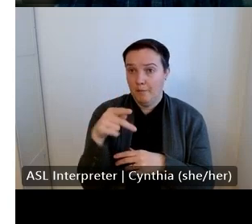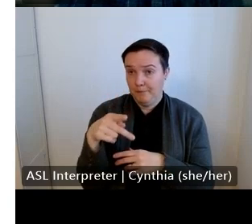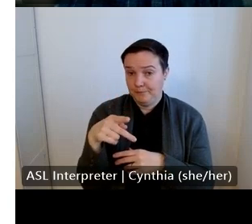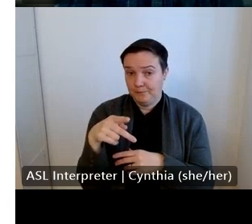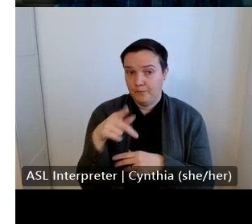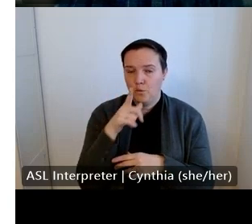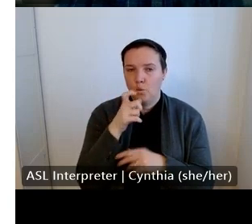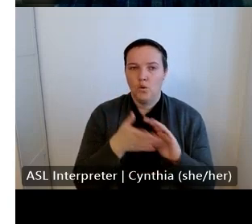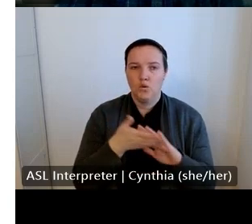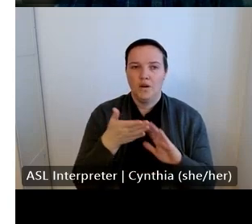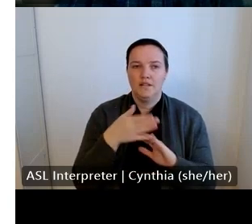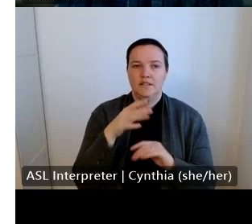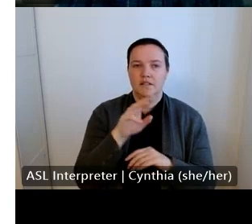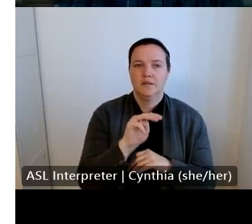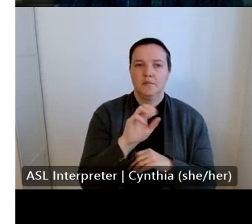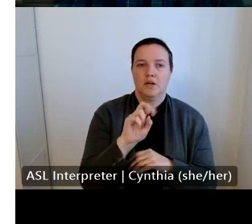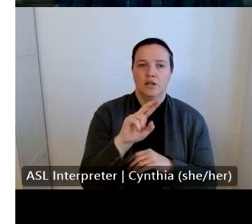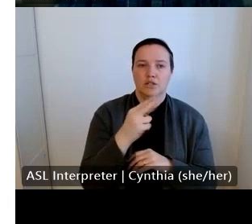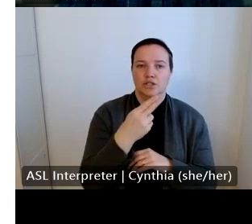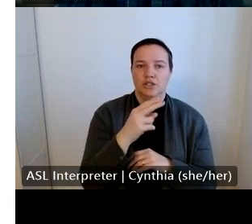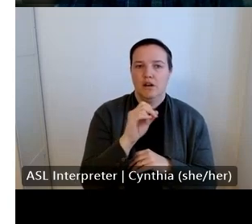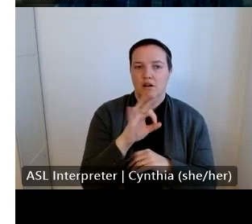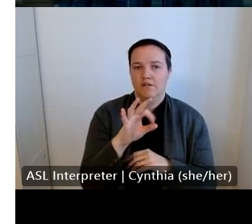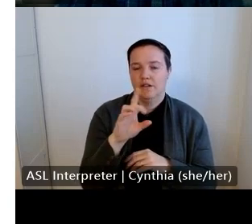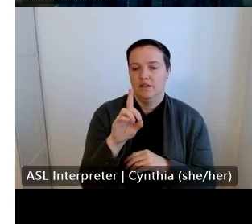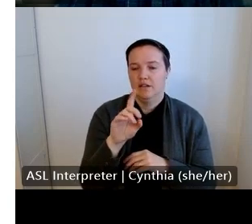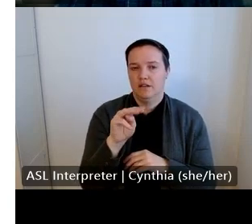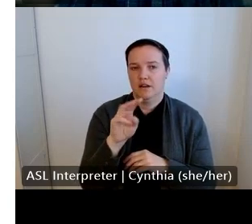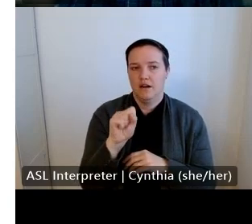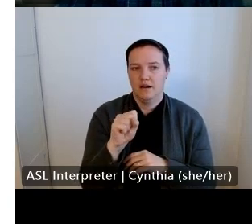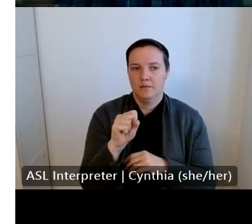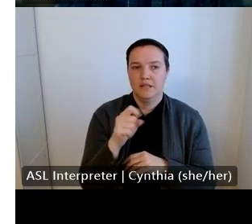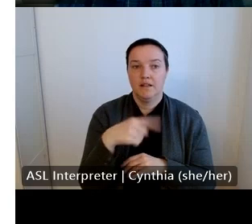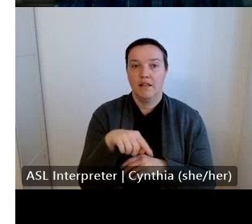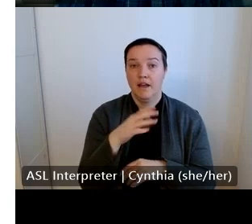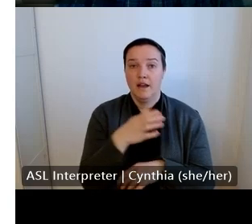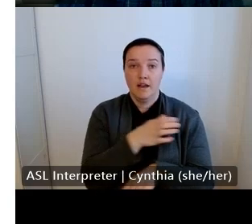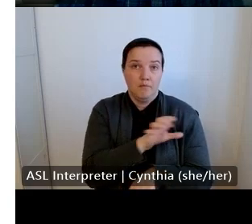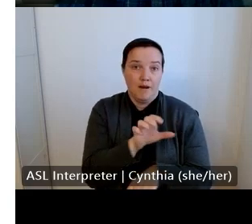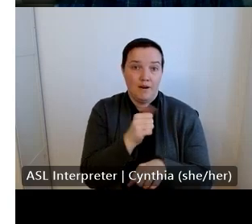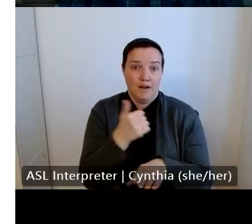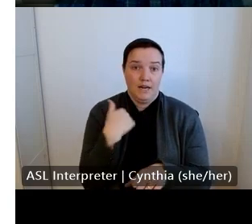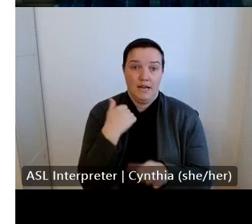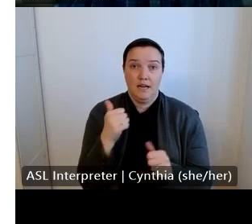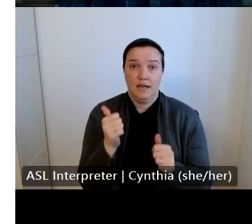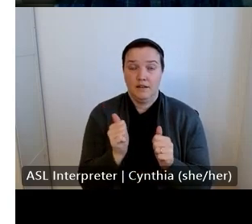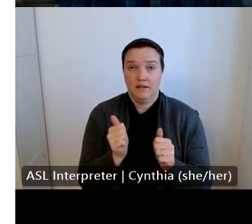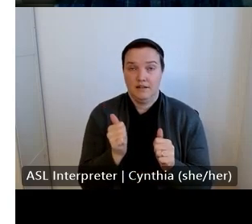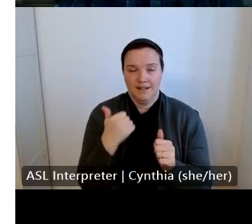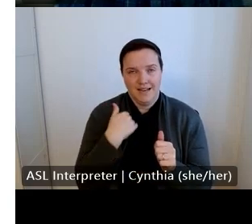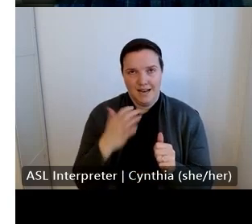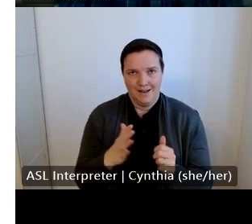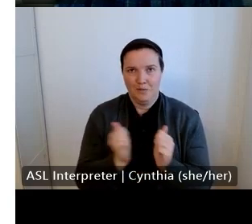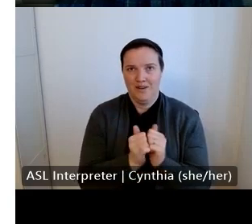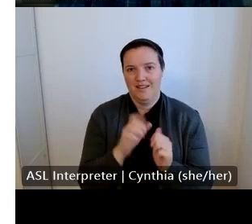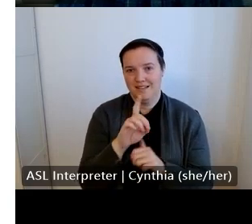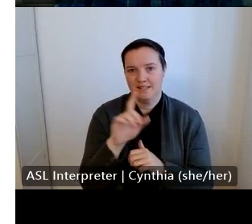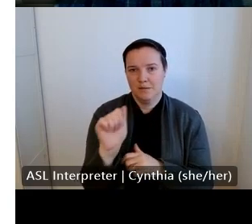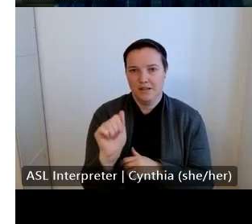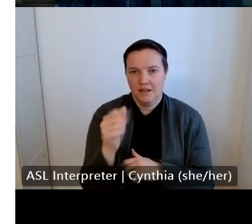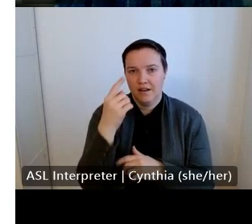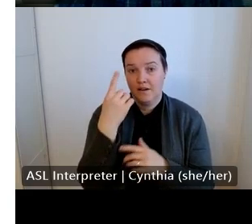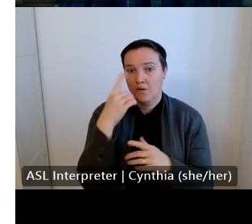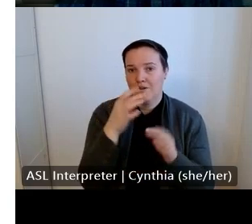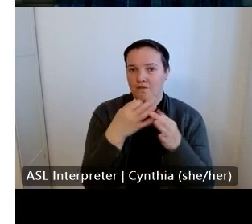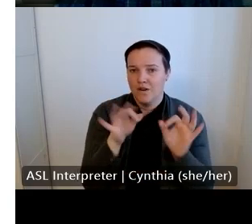So Skilling Up is empowering Canadians with disabilities by offering free online learning for beginner, intermediate,